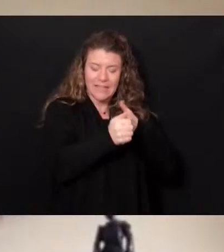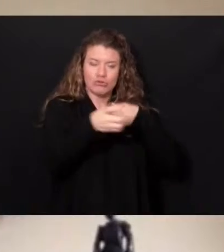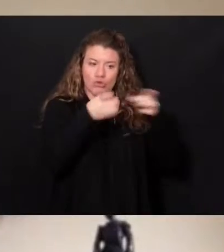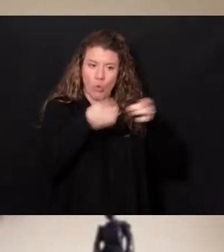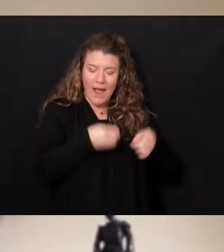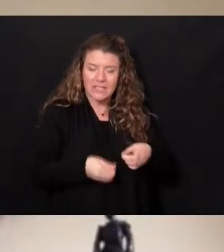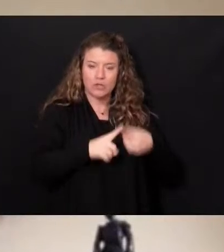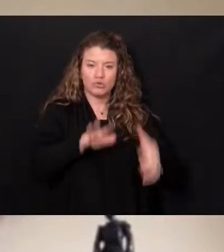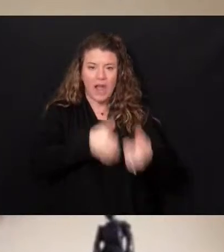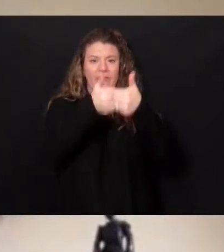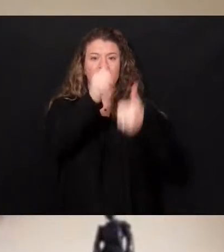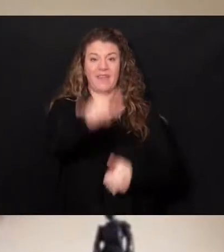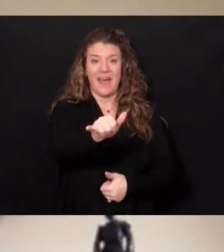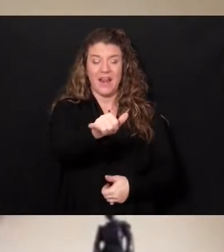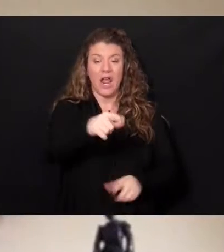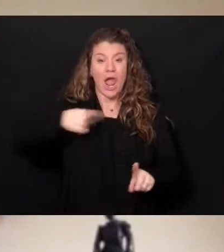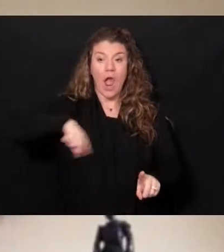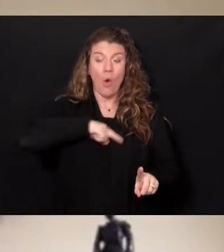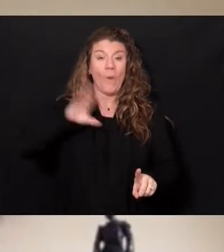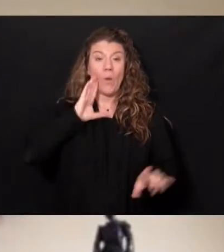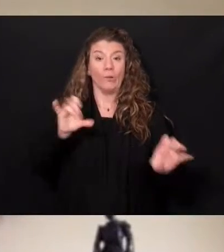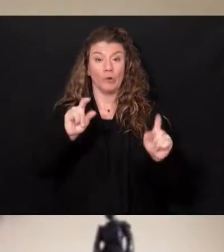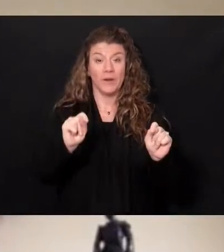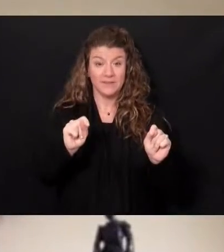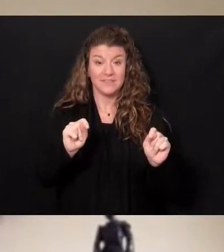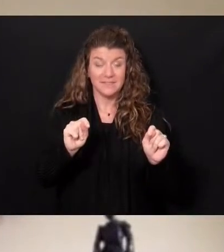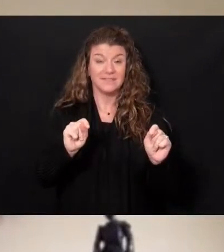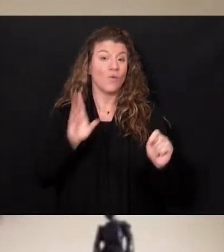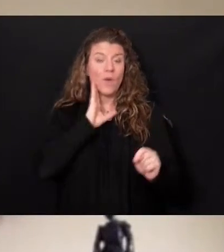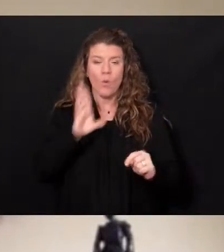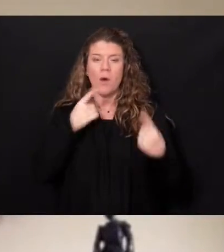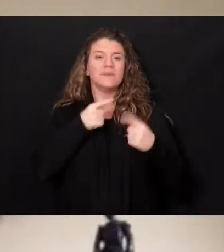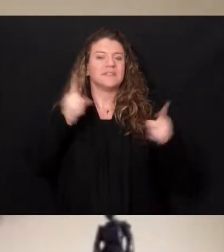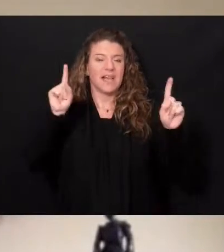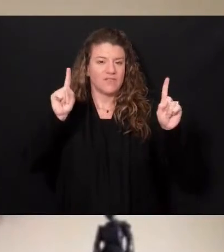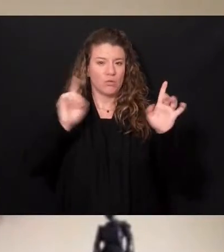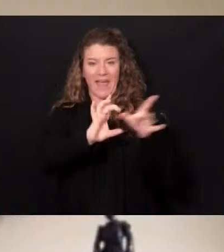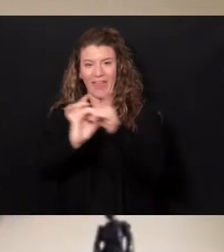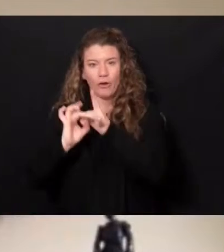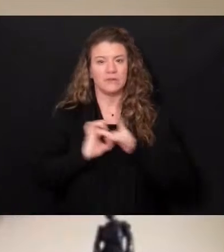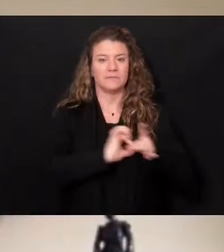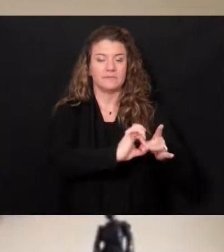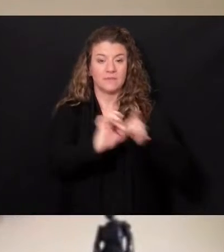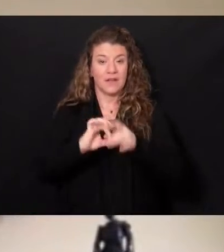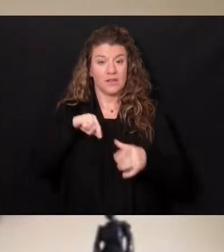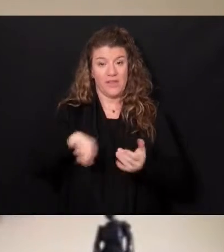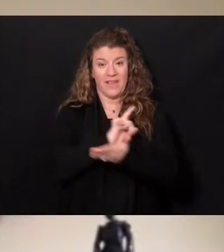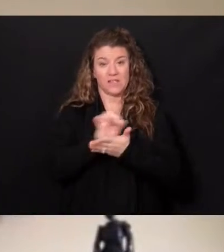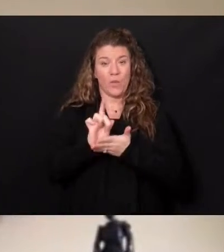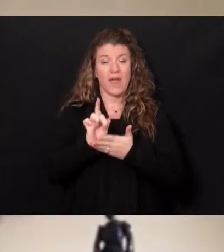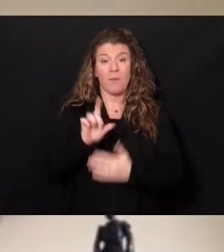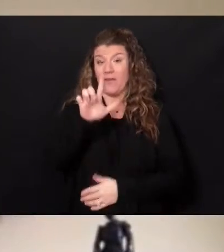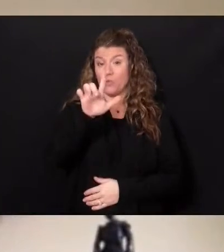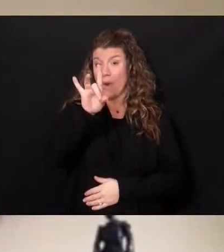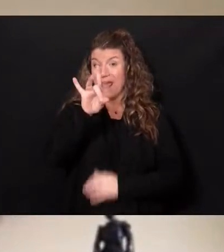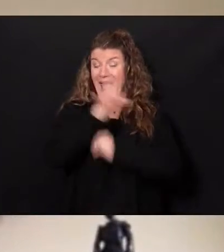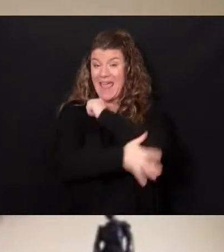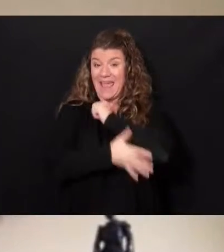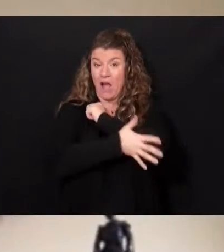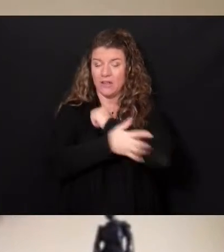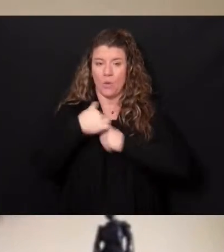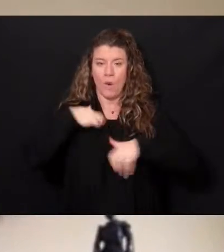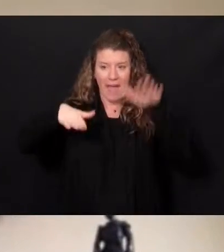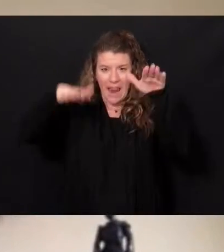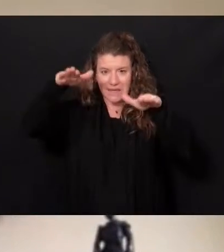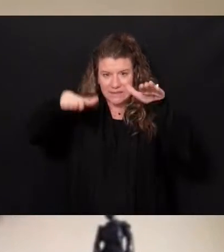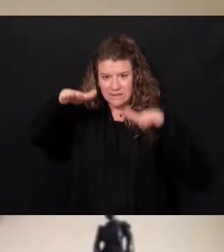and the challenge that we are all going to cross the finish line at the same time. So this week we have 28 counties that we will be